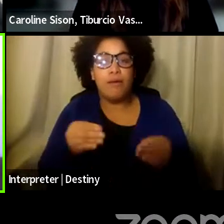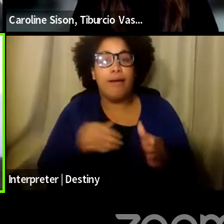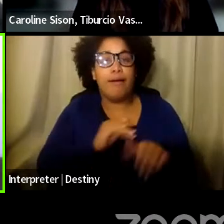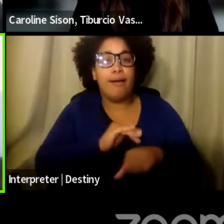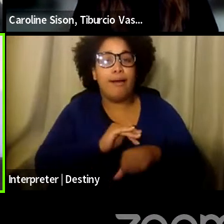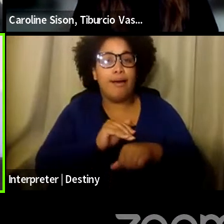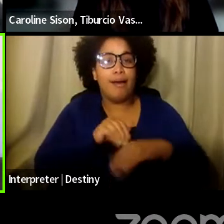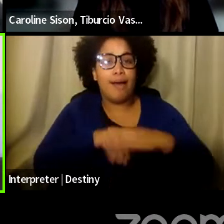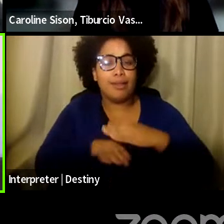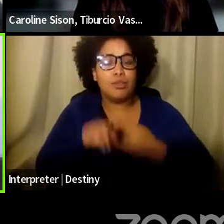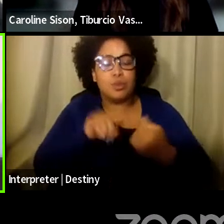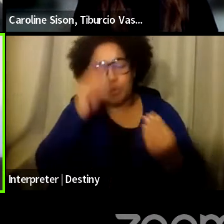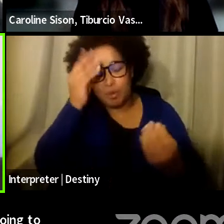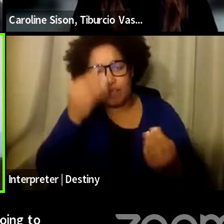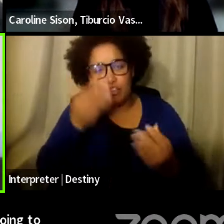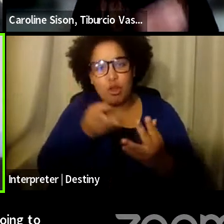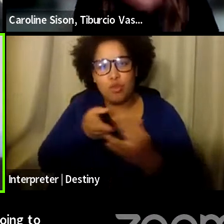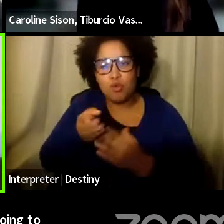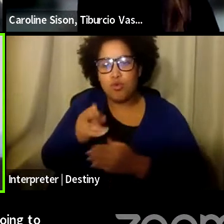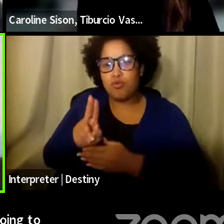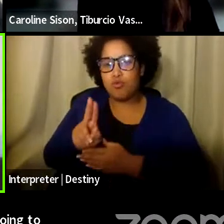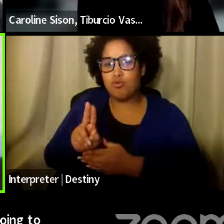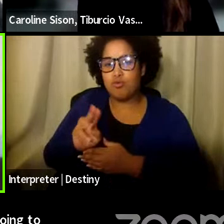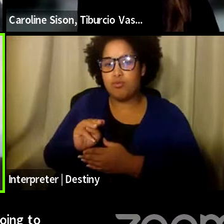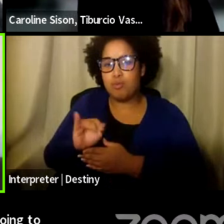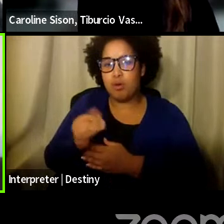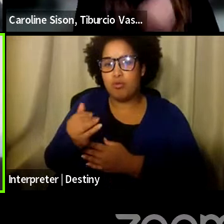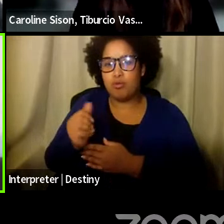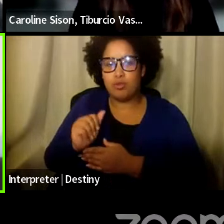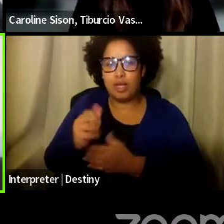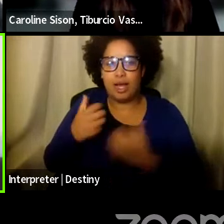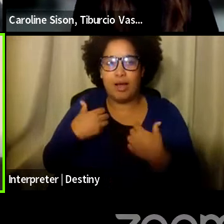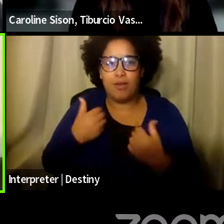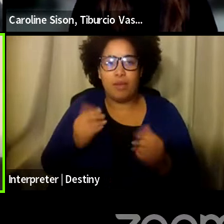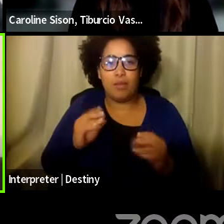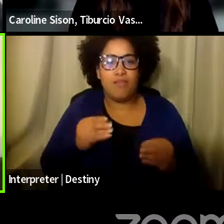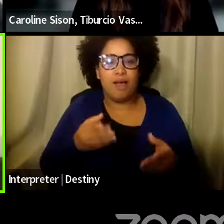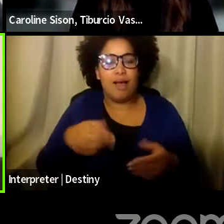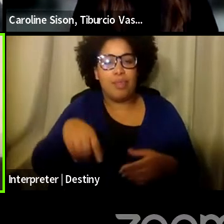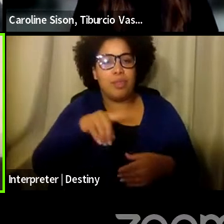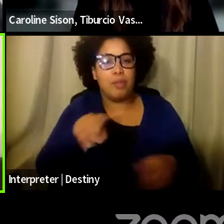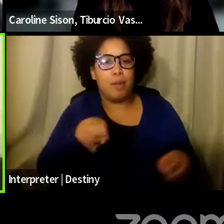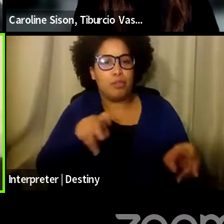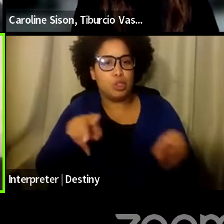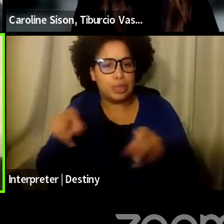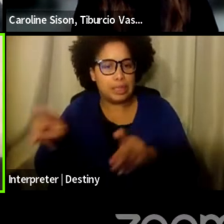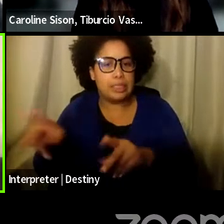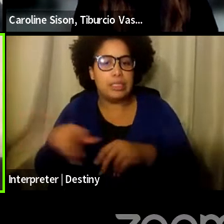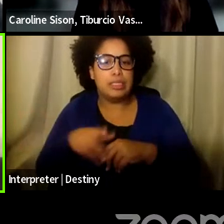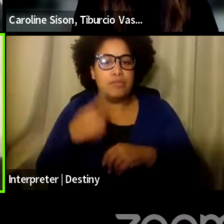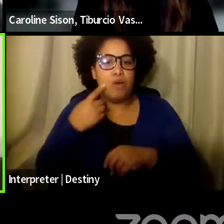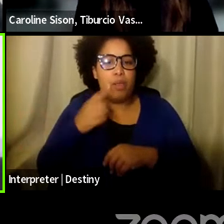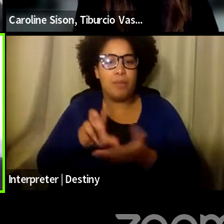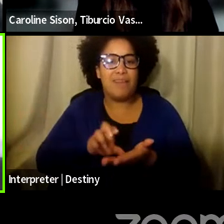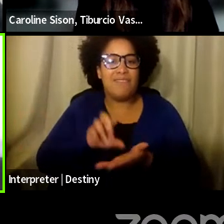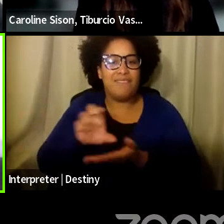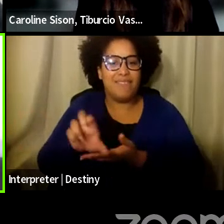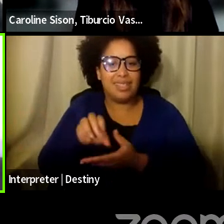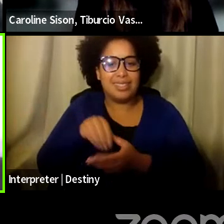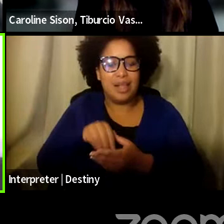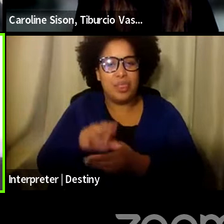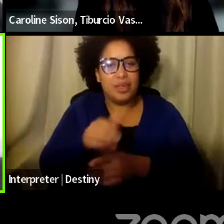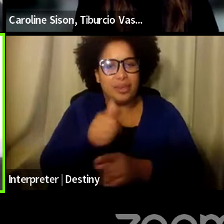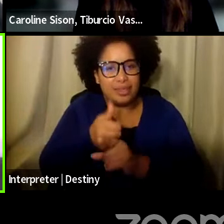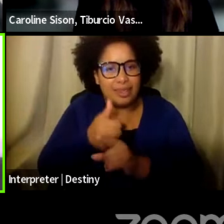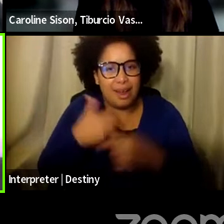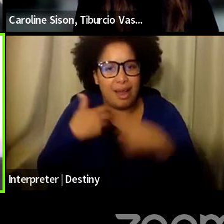through Umoja Health that can give them opportunities to invest in their personal health